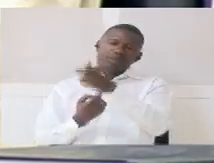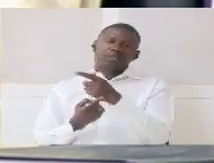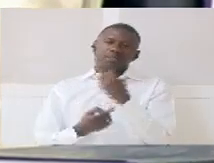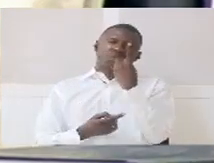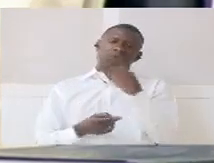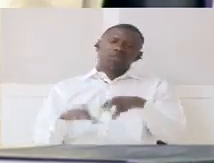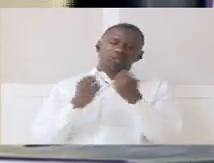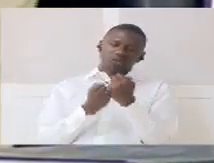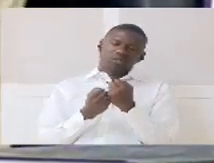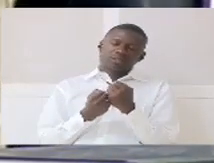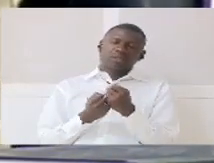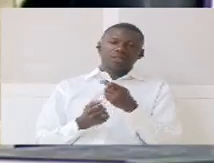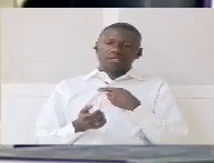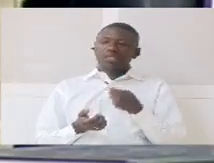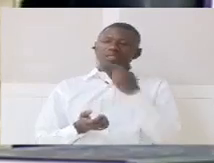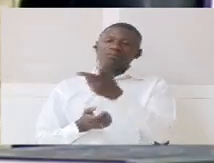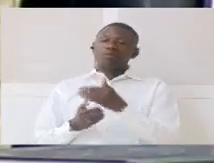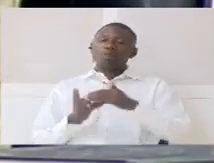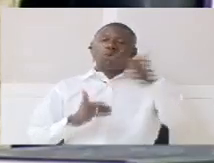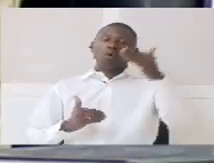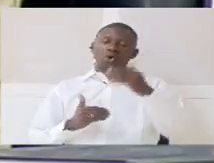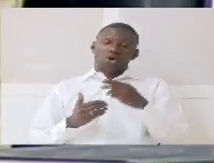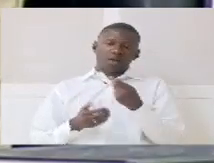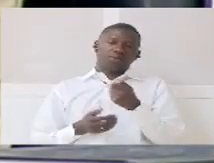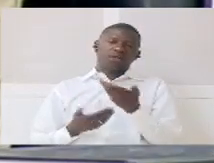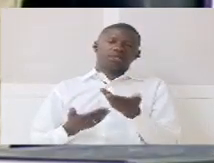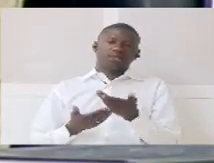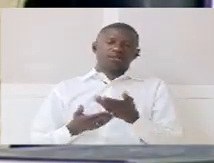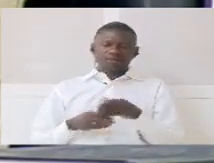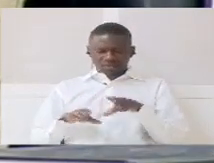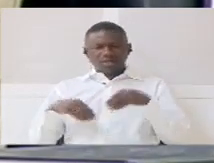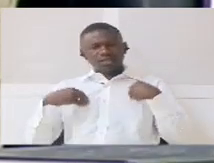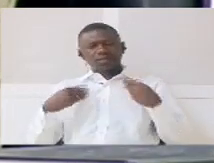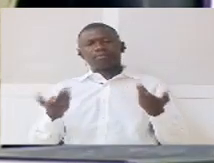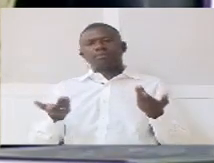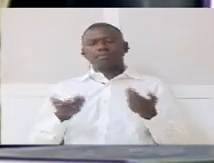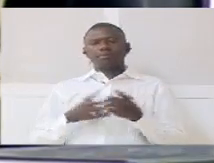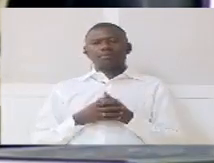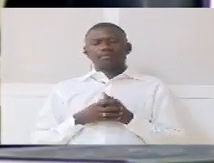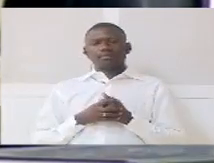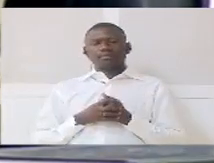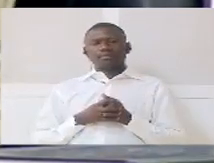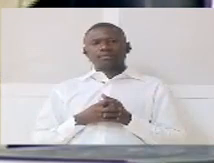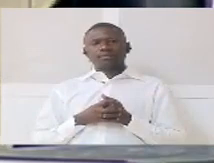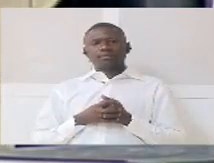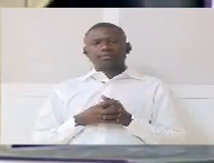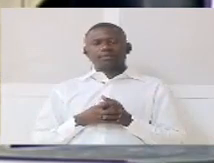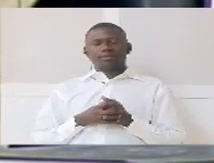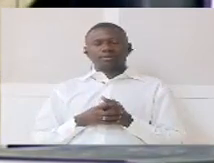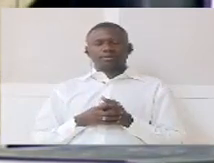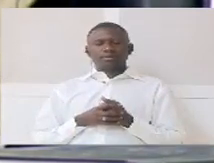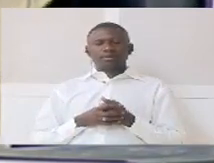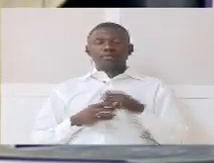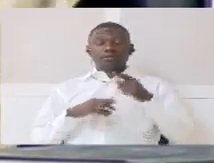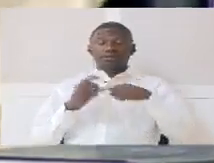if you are giving 5000 salary chika adila if you are giving 5000 when your salary is 1000 something or 2000 and after you and that effect it will be consider but